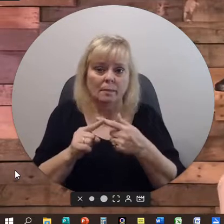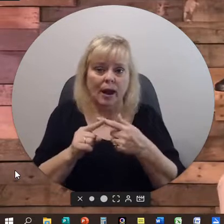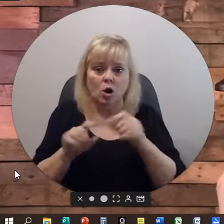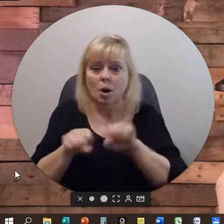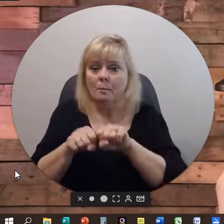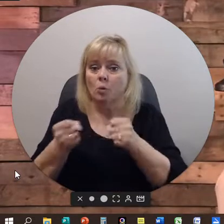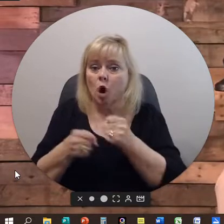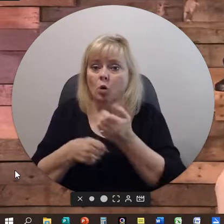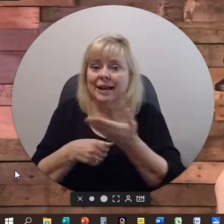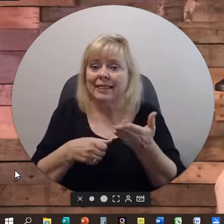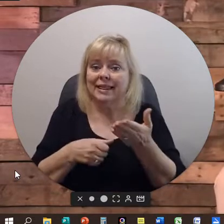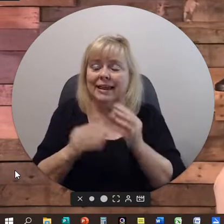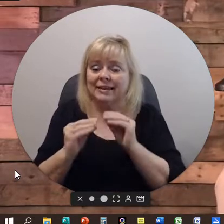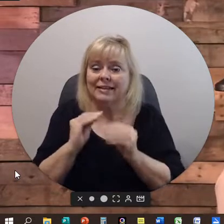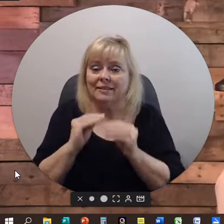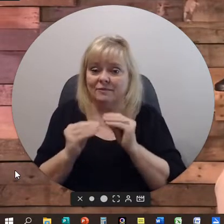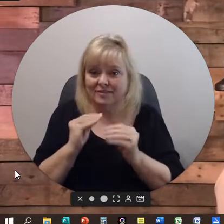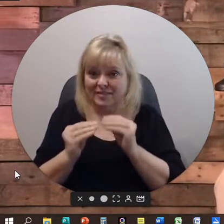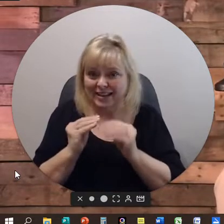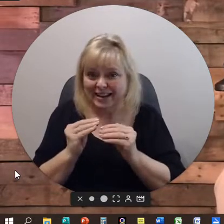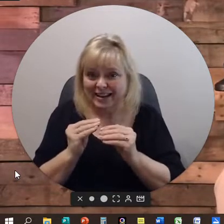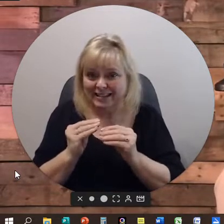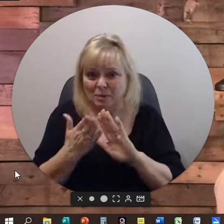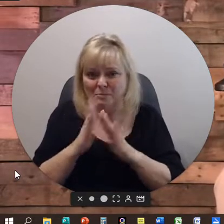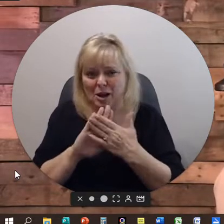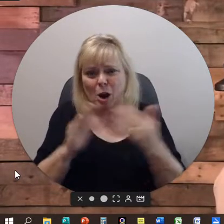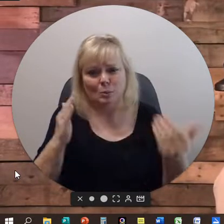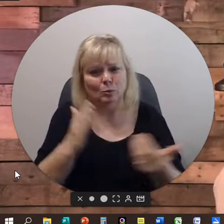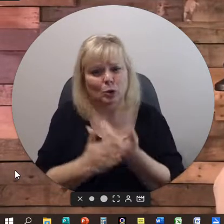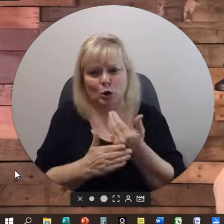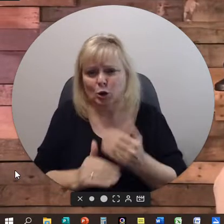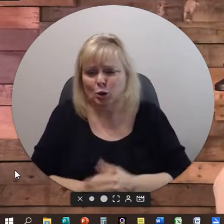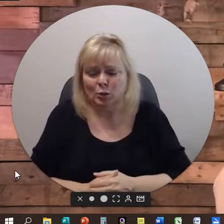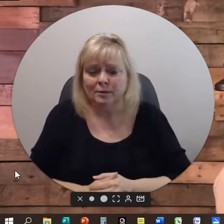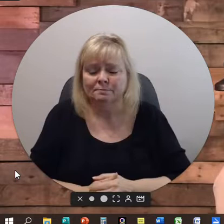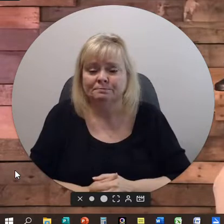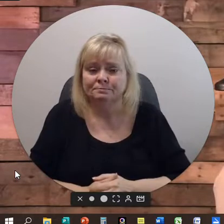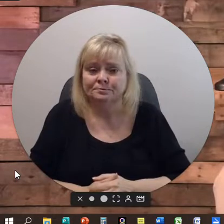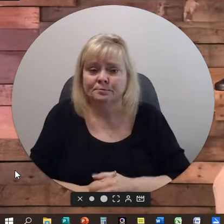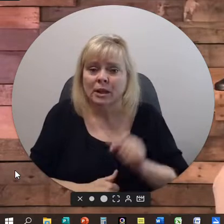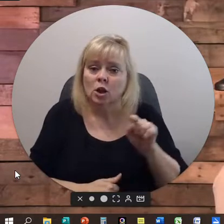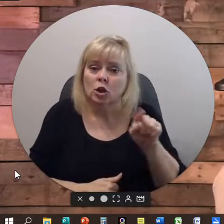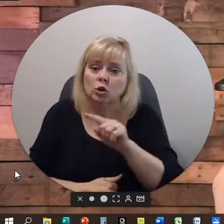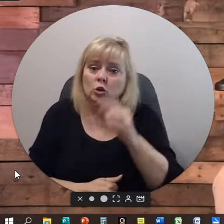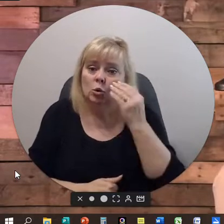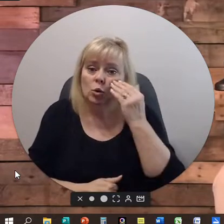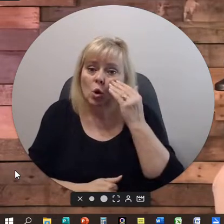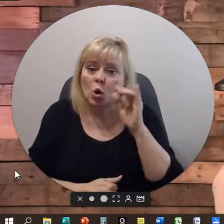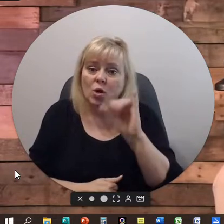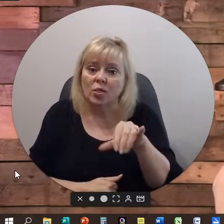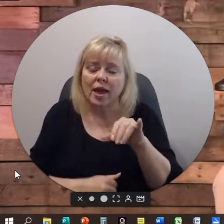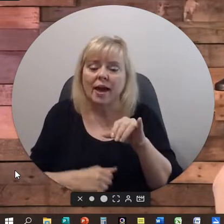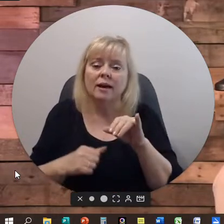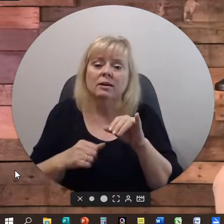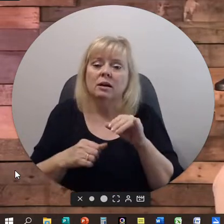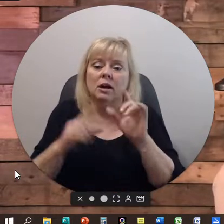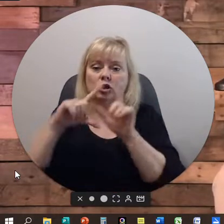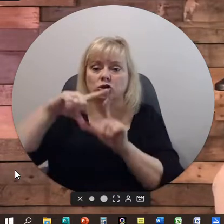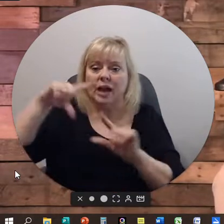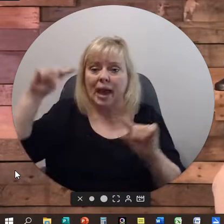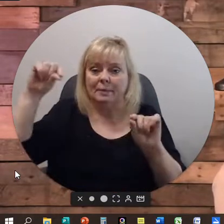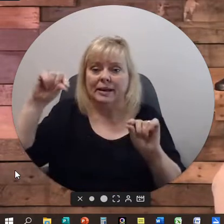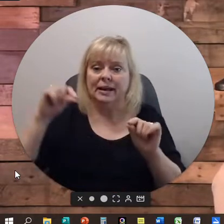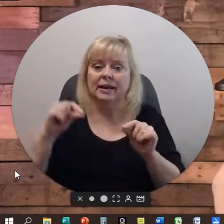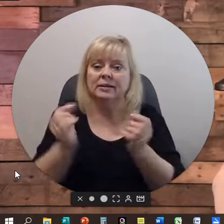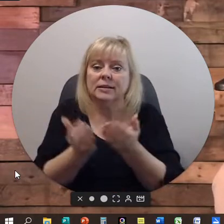Christ into something new. How many of you are familiar with the Japanese pottery tradition, and I'm going to mispronounce it,